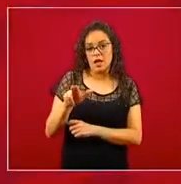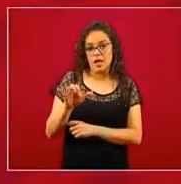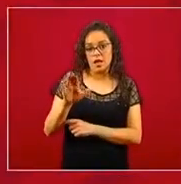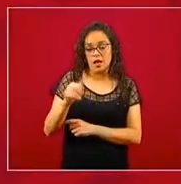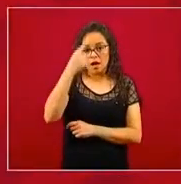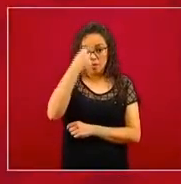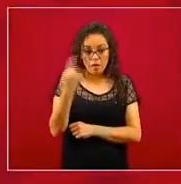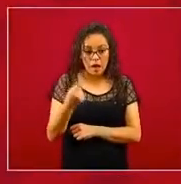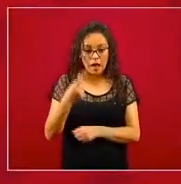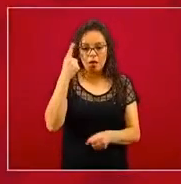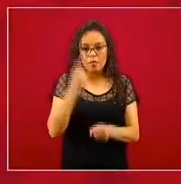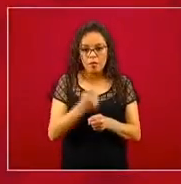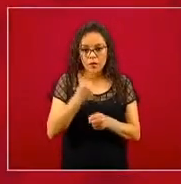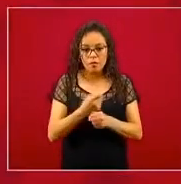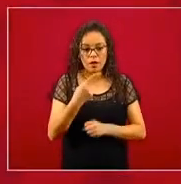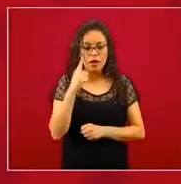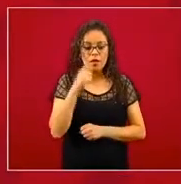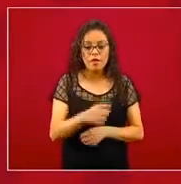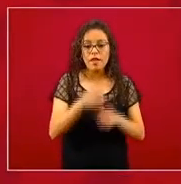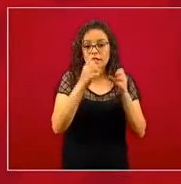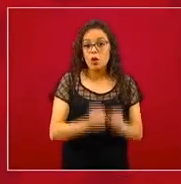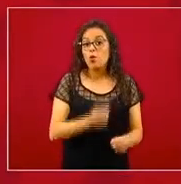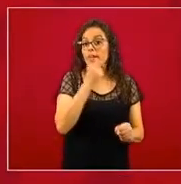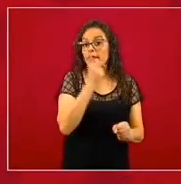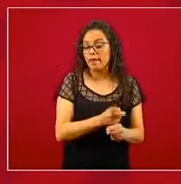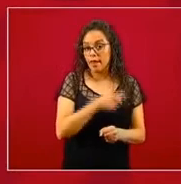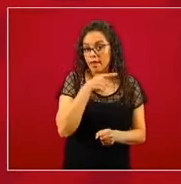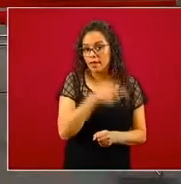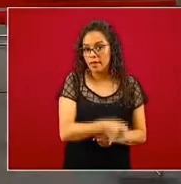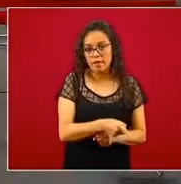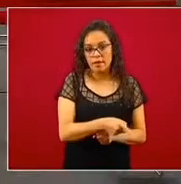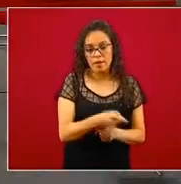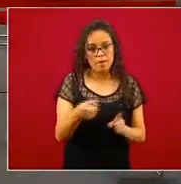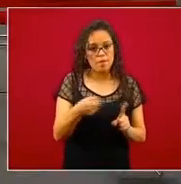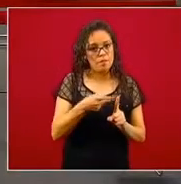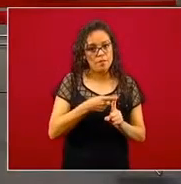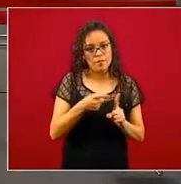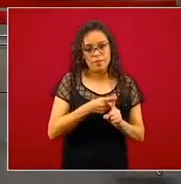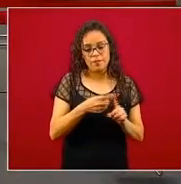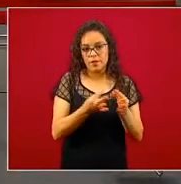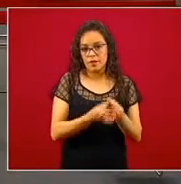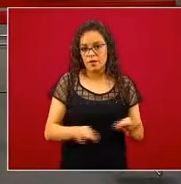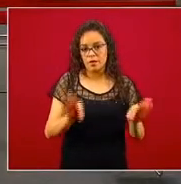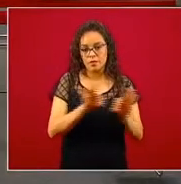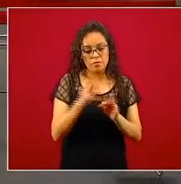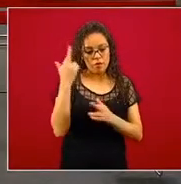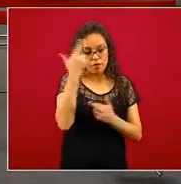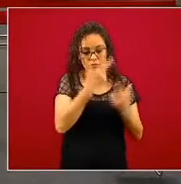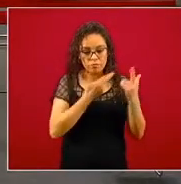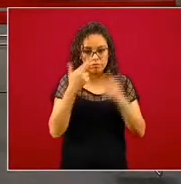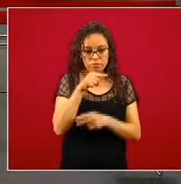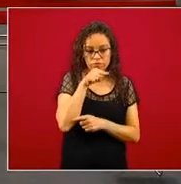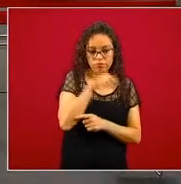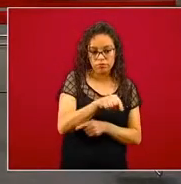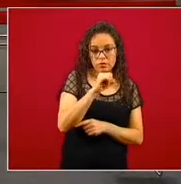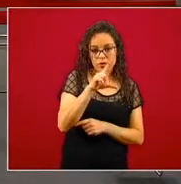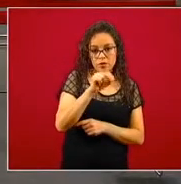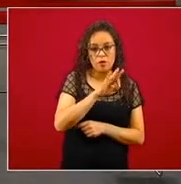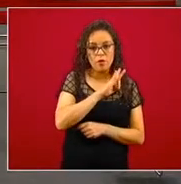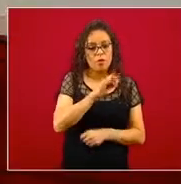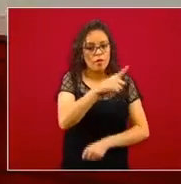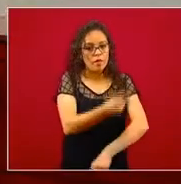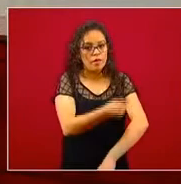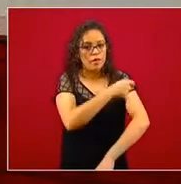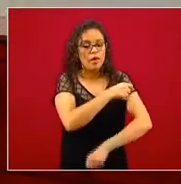the most preliminary clinical trial. 108 people were surveyed in a selected manner, not